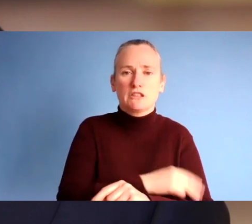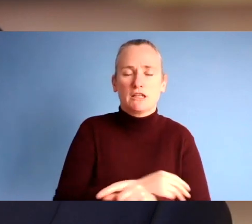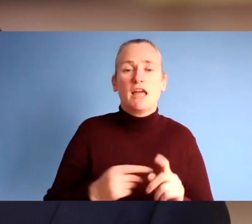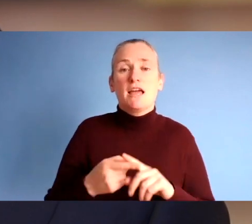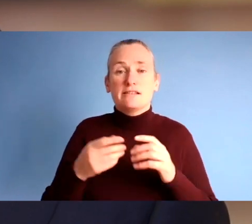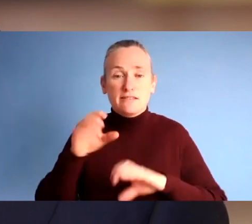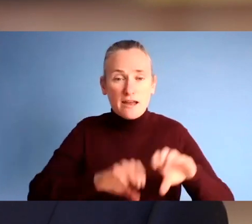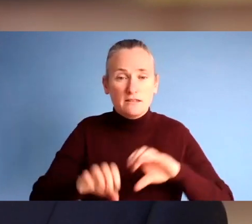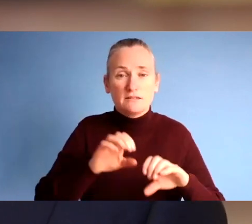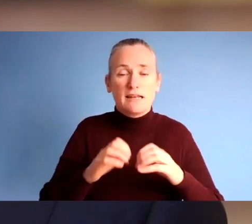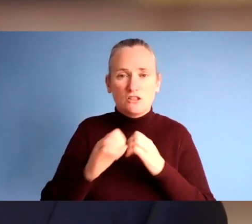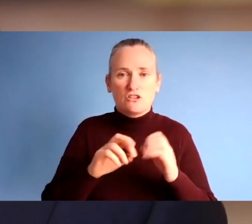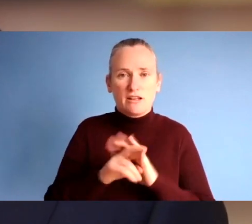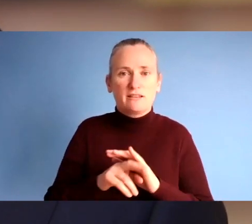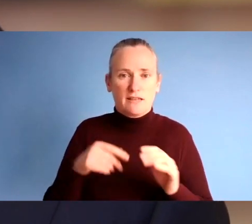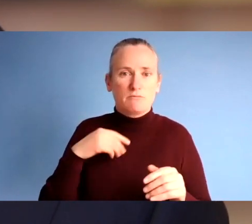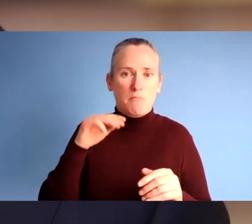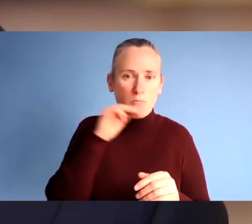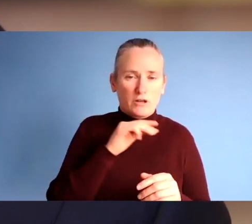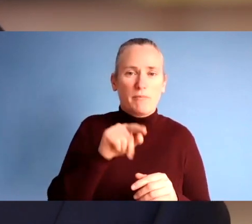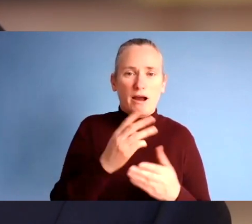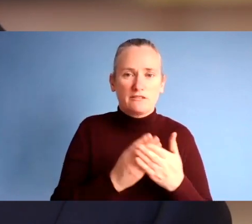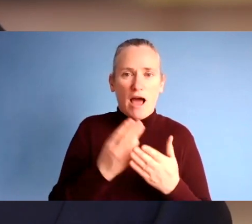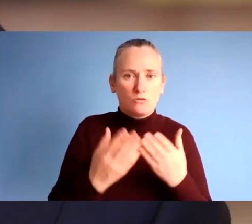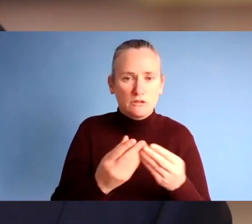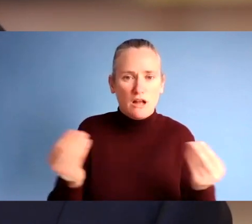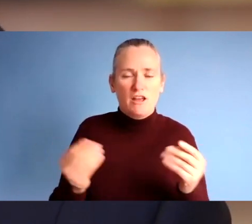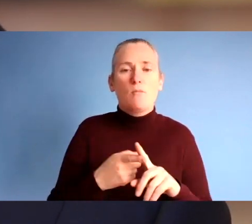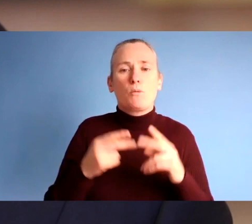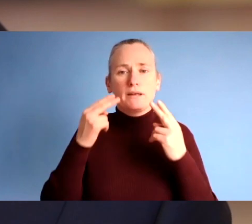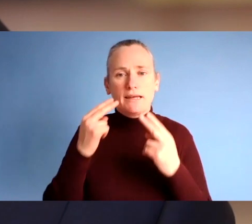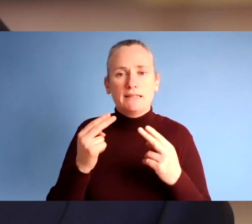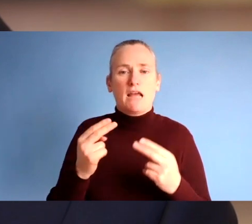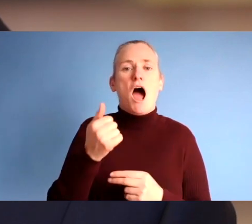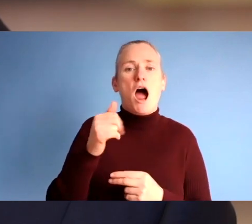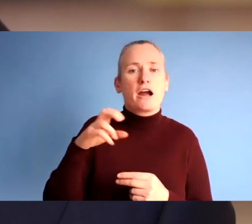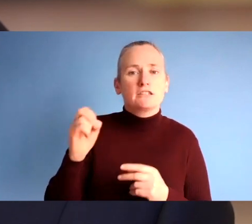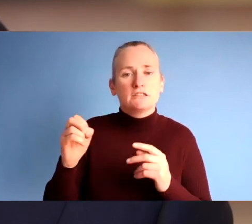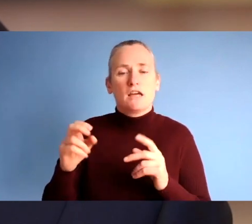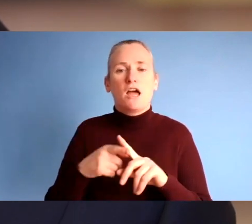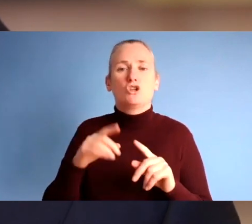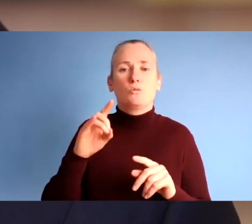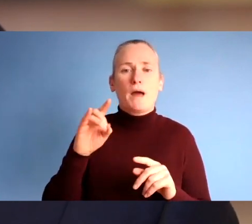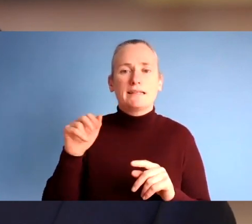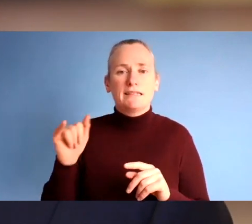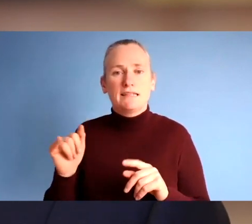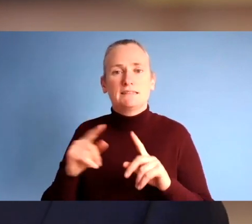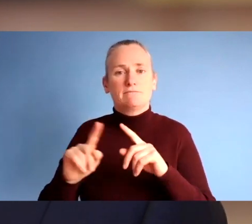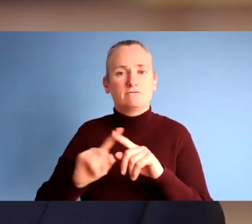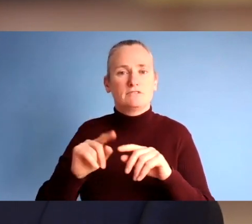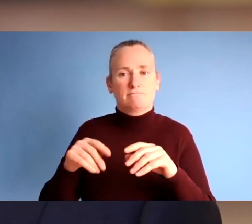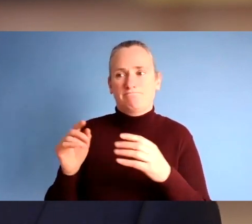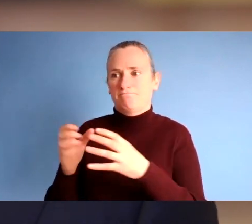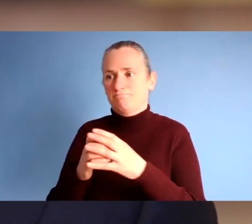the humanities and social sciences, arts and creative disciplines as much, if not more than ever, as again the pandemic has